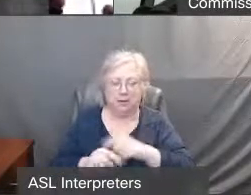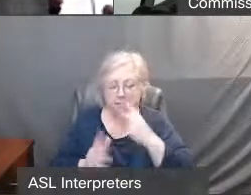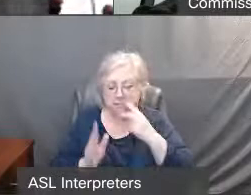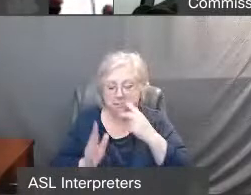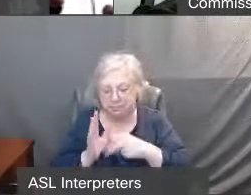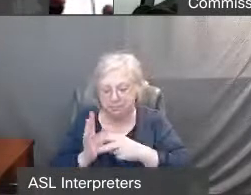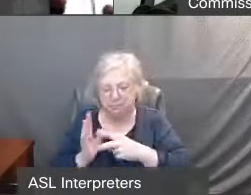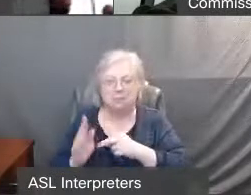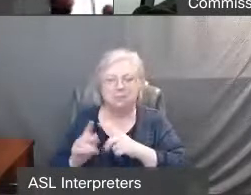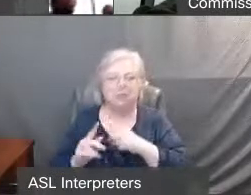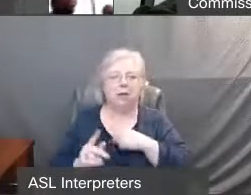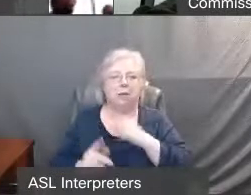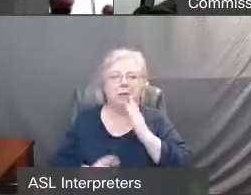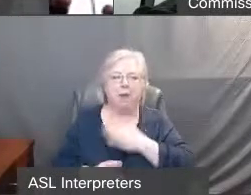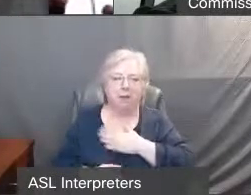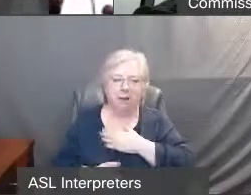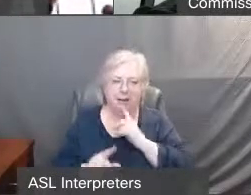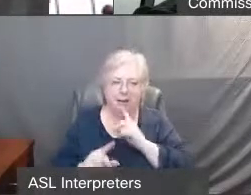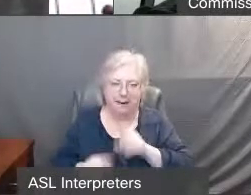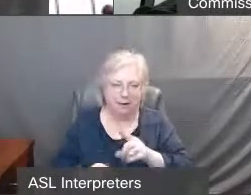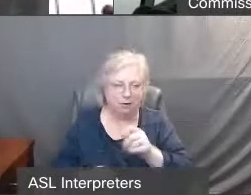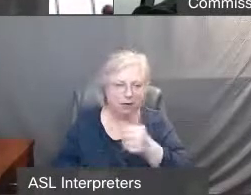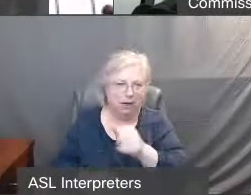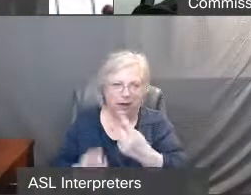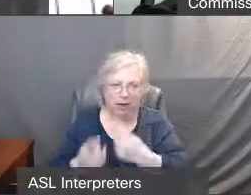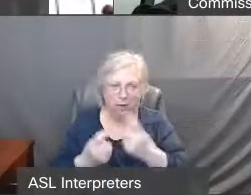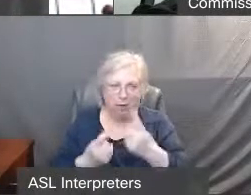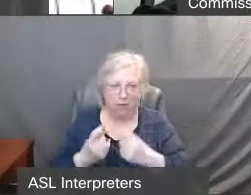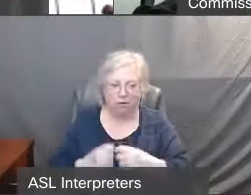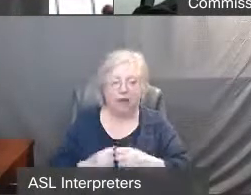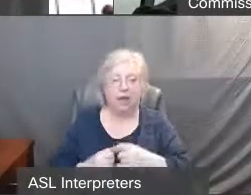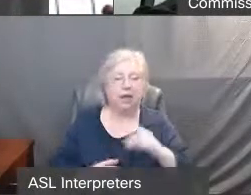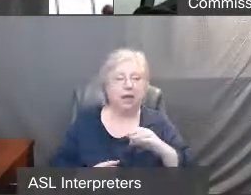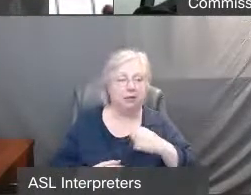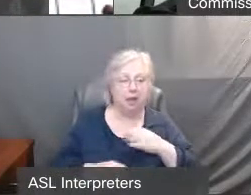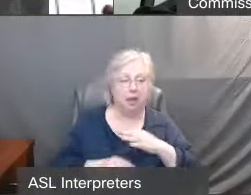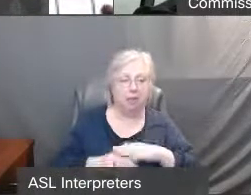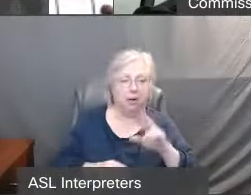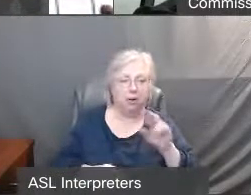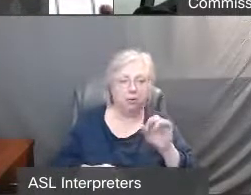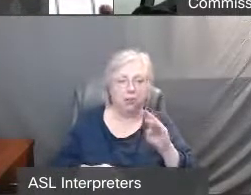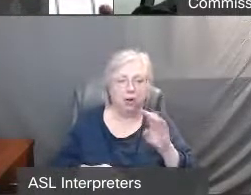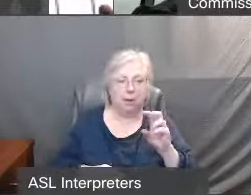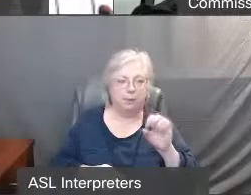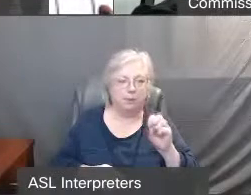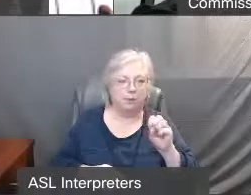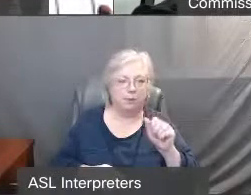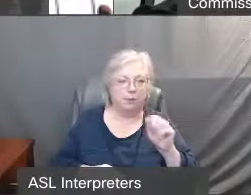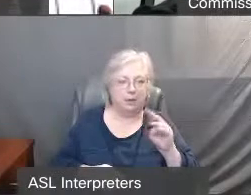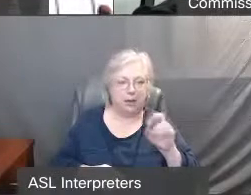any questions in the questioning time. If I'm on Rebsman Park, which Heinz Lounge, I can hear